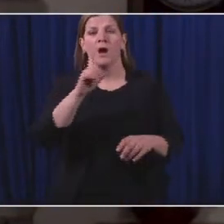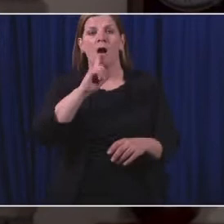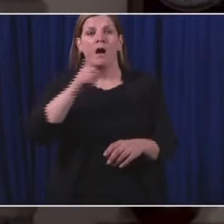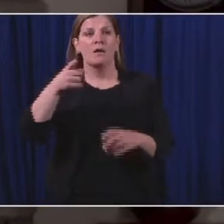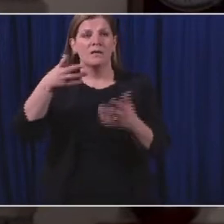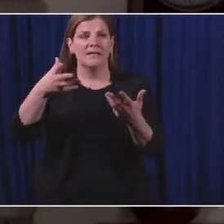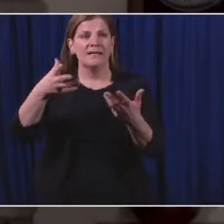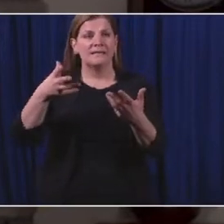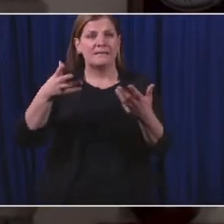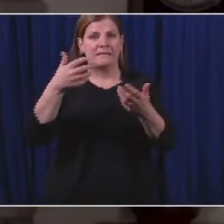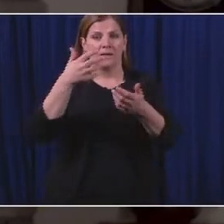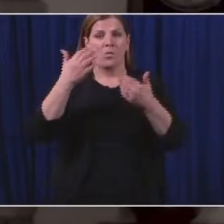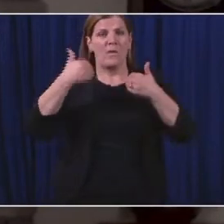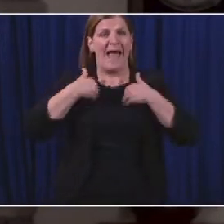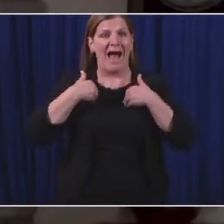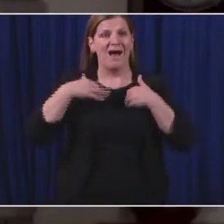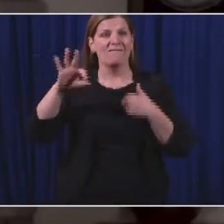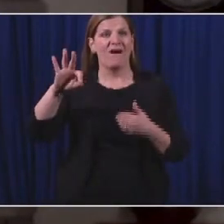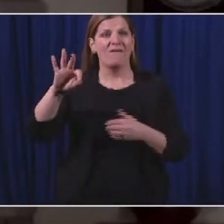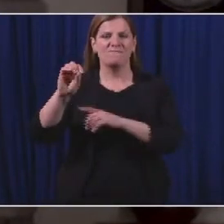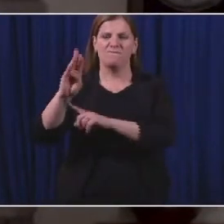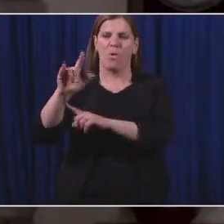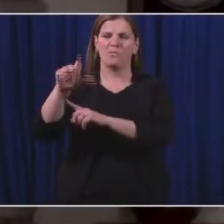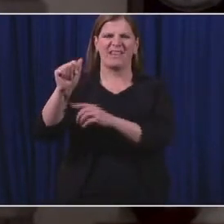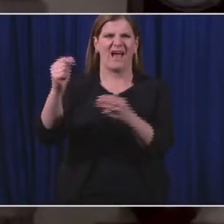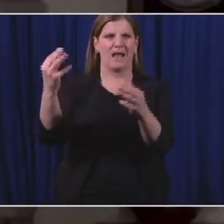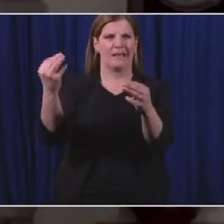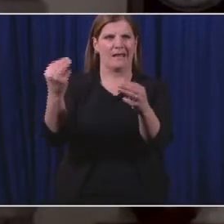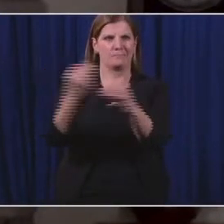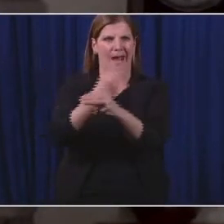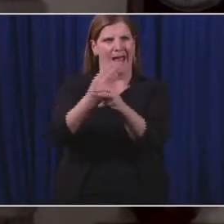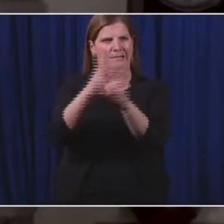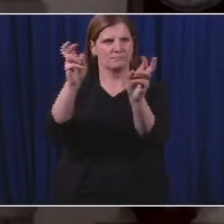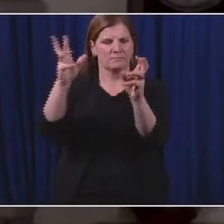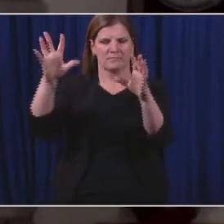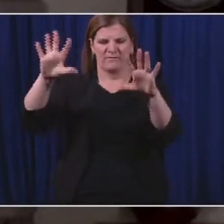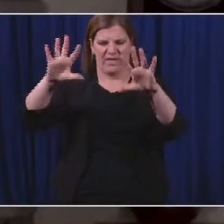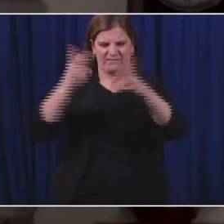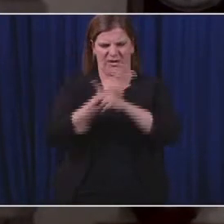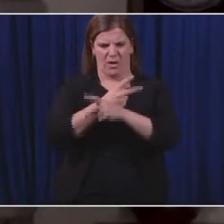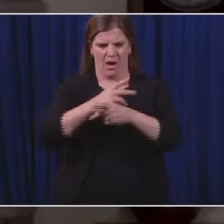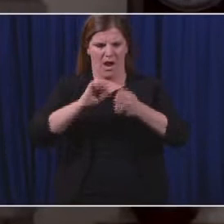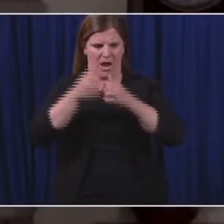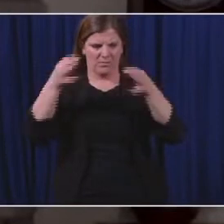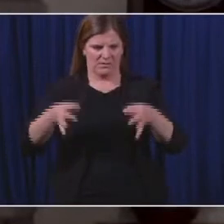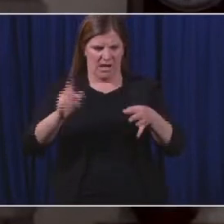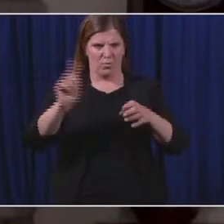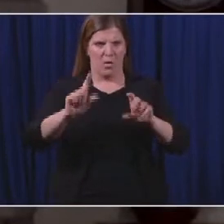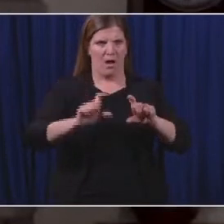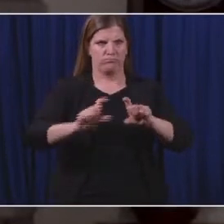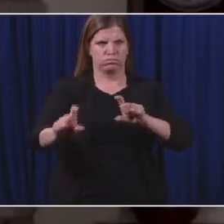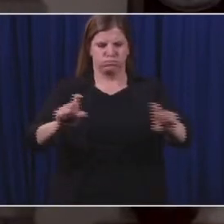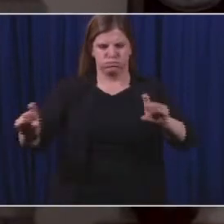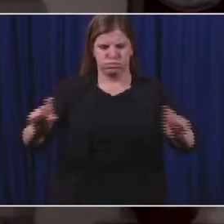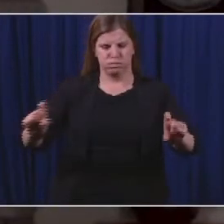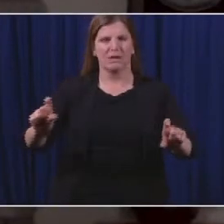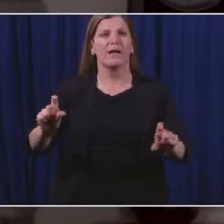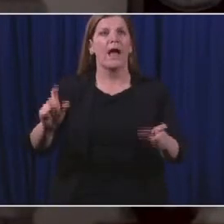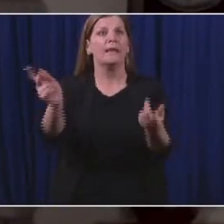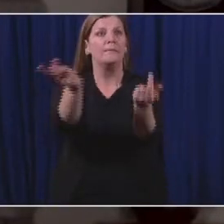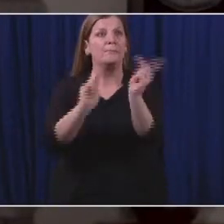formula. Population weighs very heavily in the formula. I don't know the exact formula, but the federal government tells us the